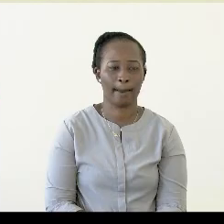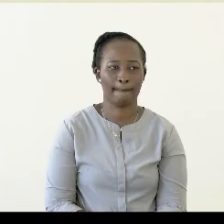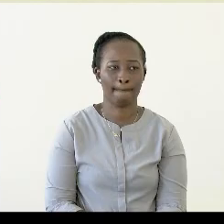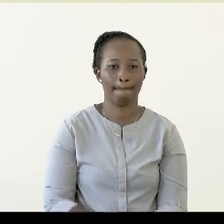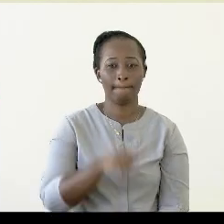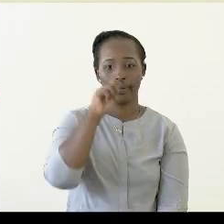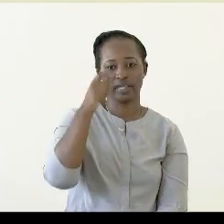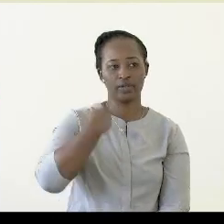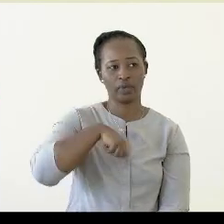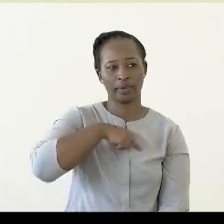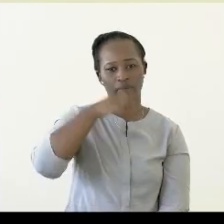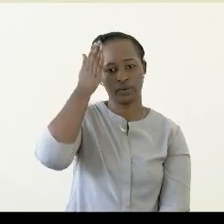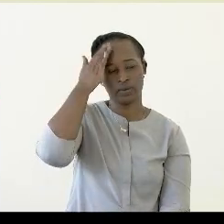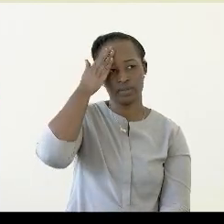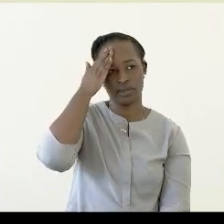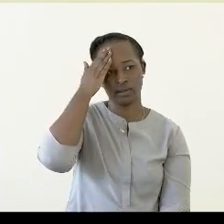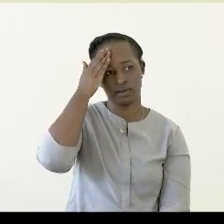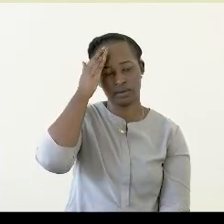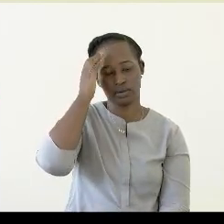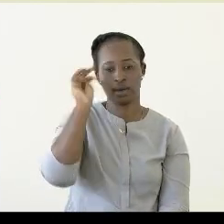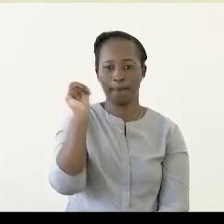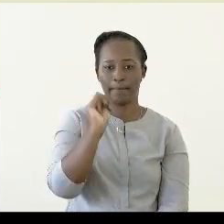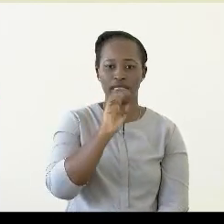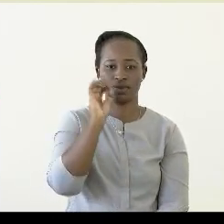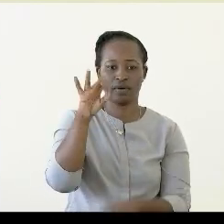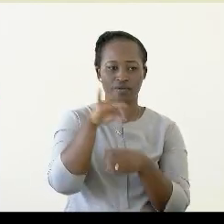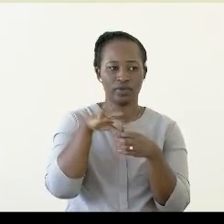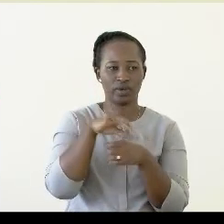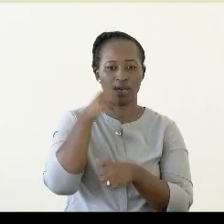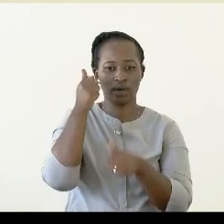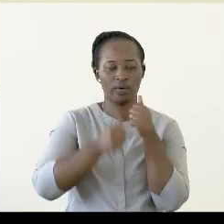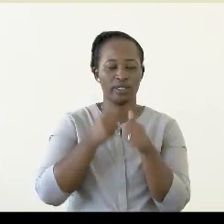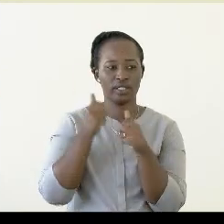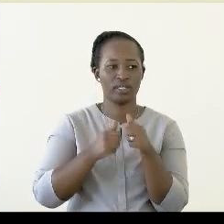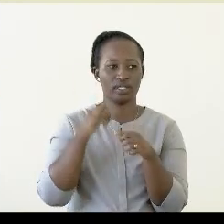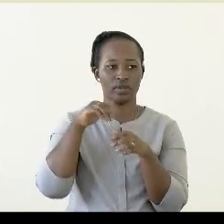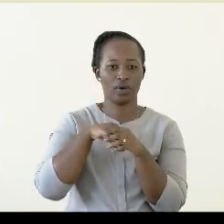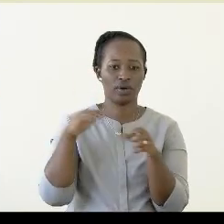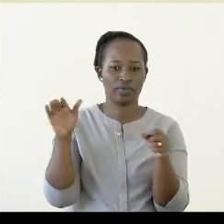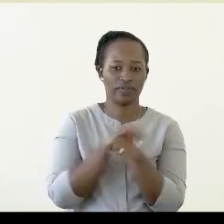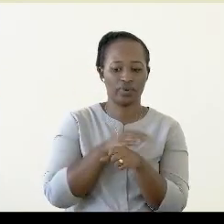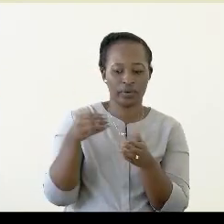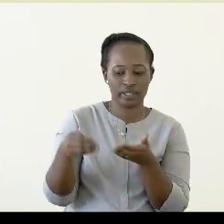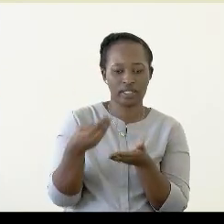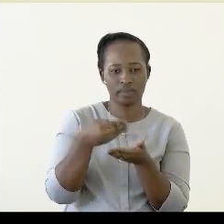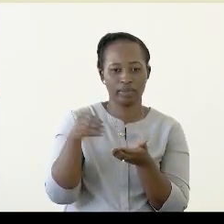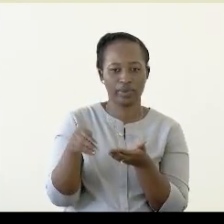Do we know the mass of sugar, which is on a full teaspoon?